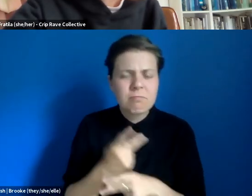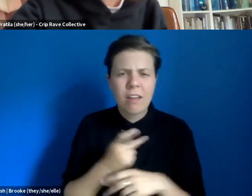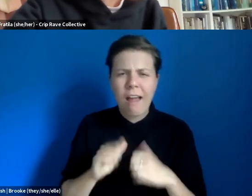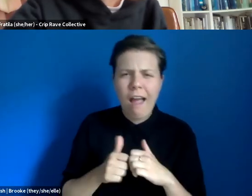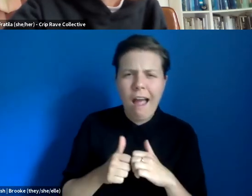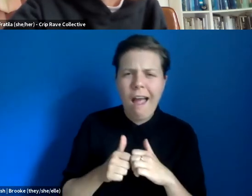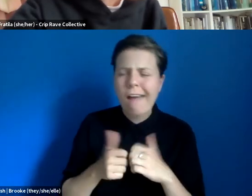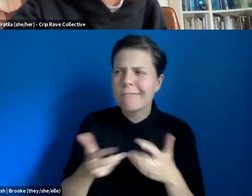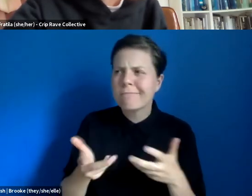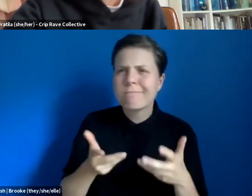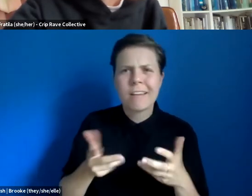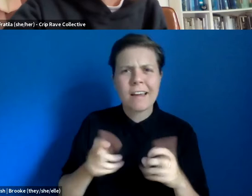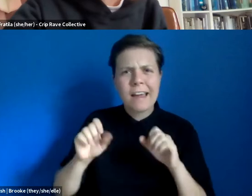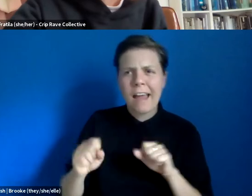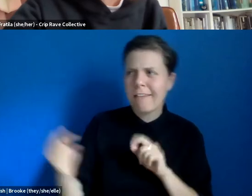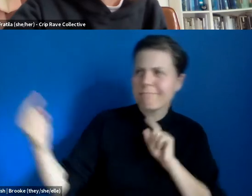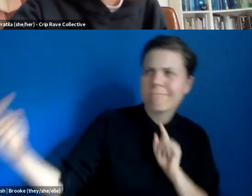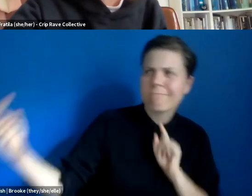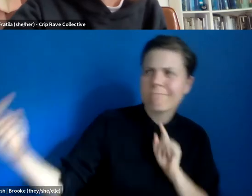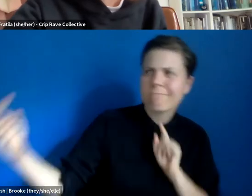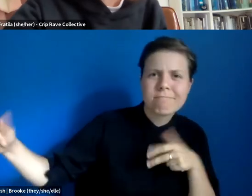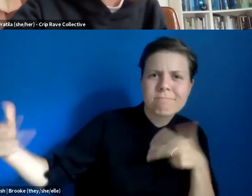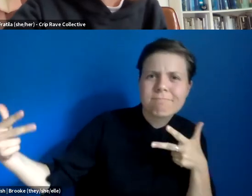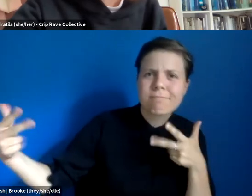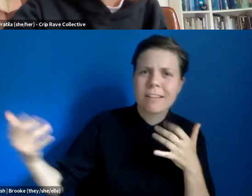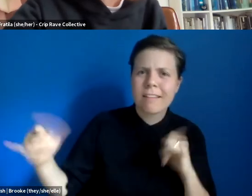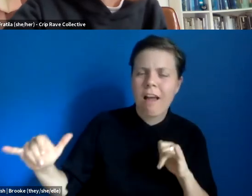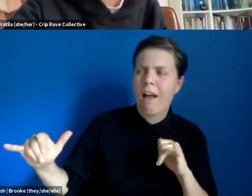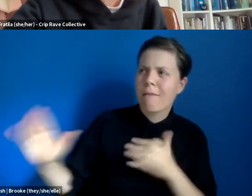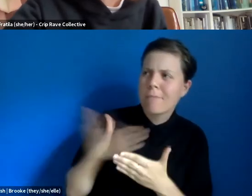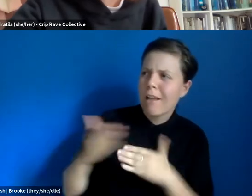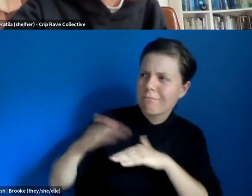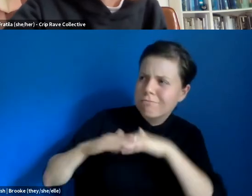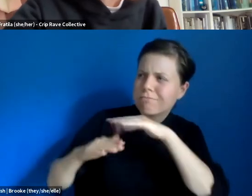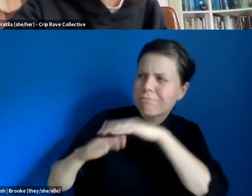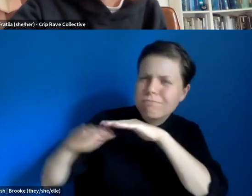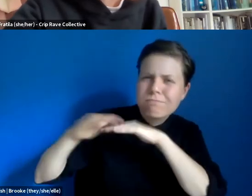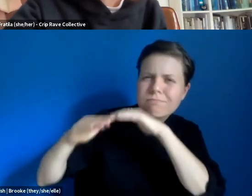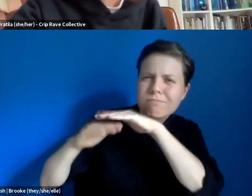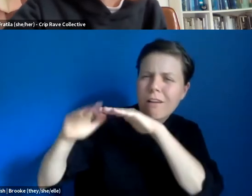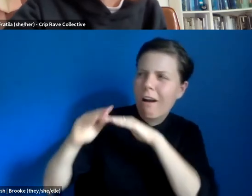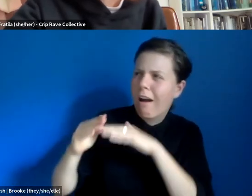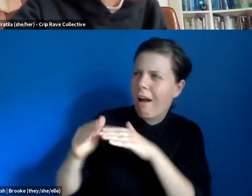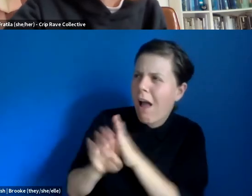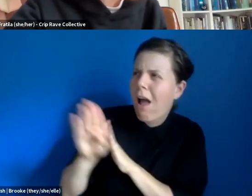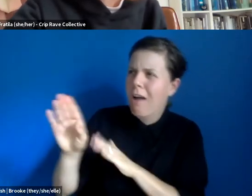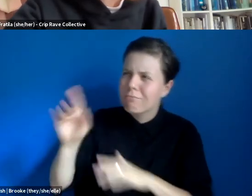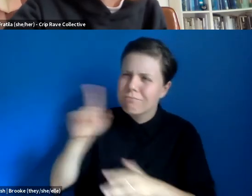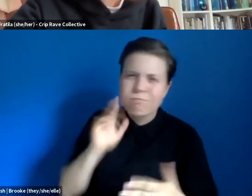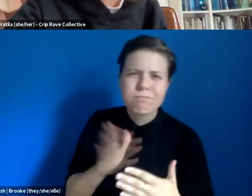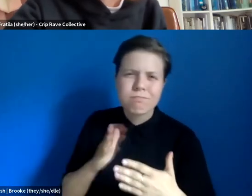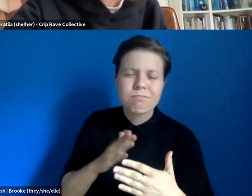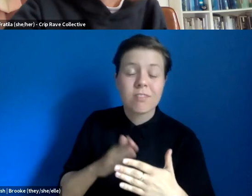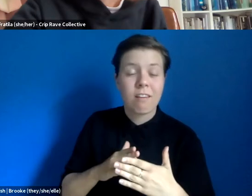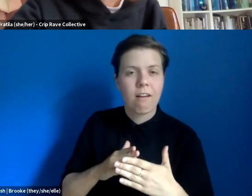sessions. It has allowed me to actually fall back in love